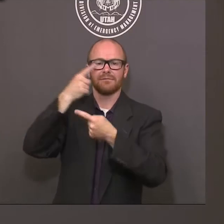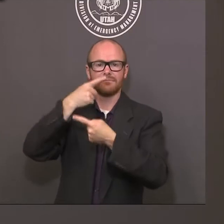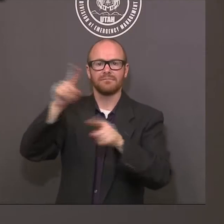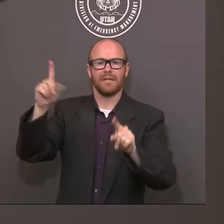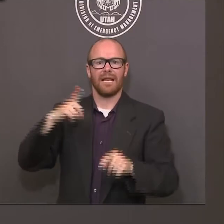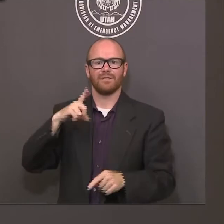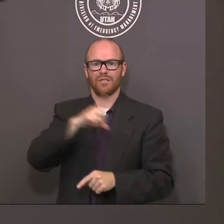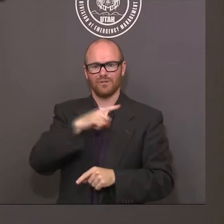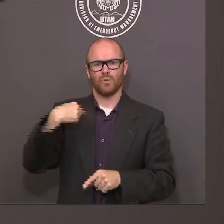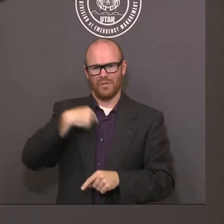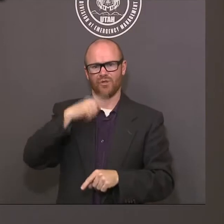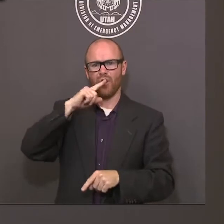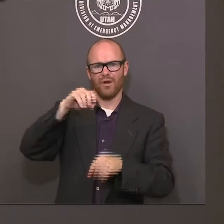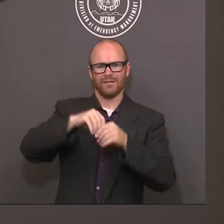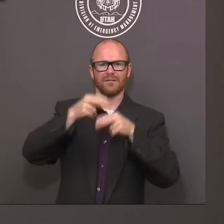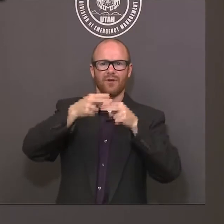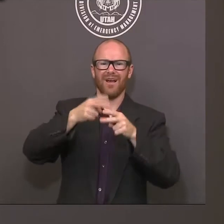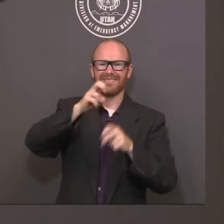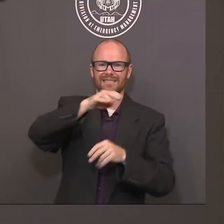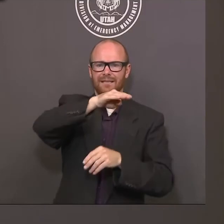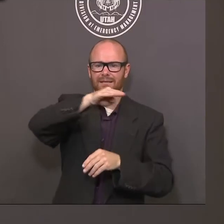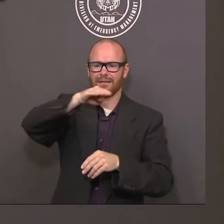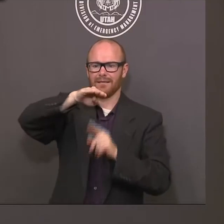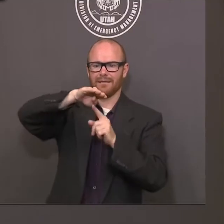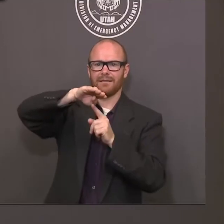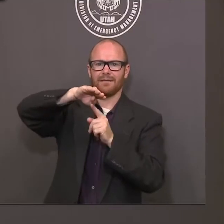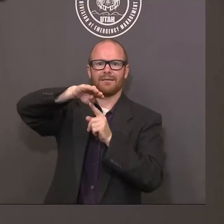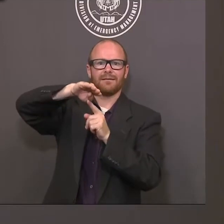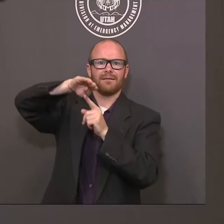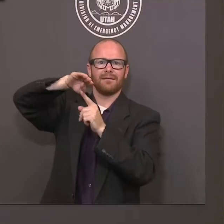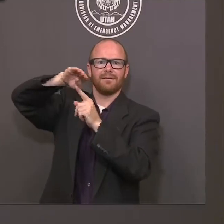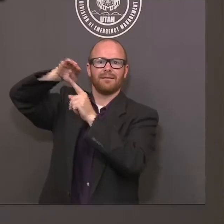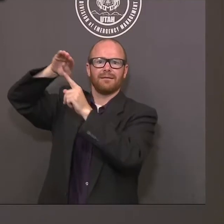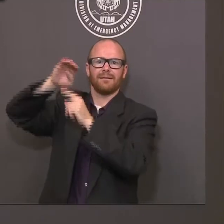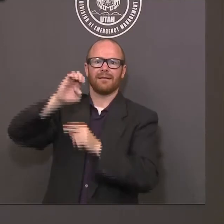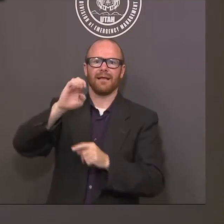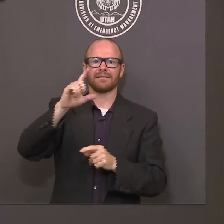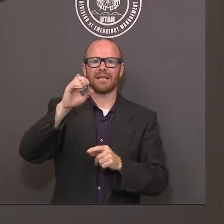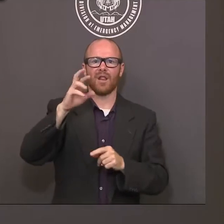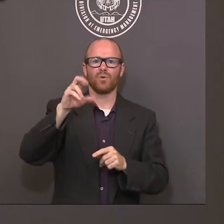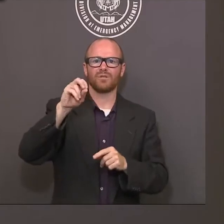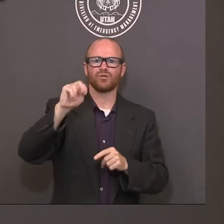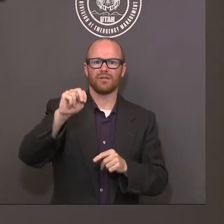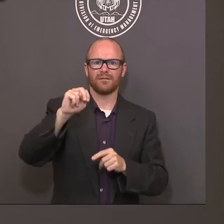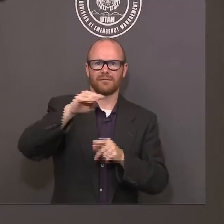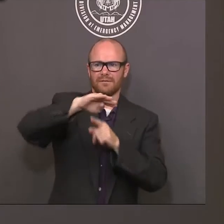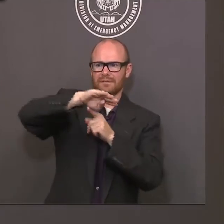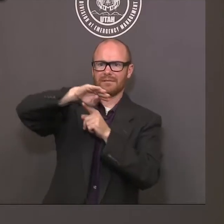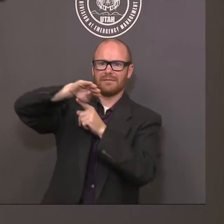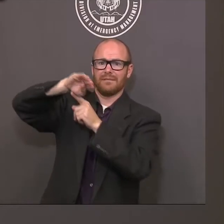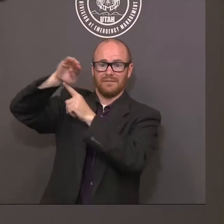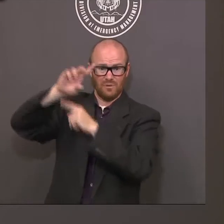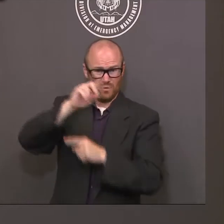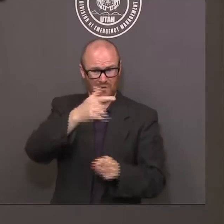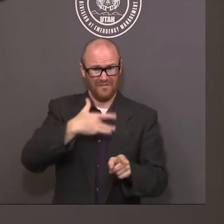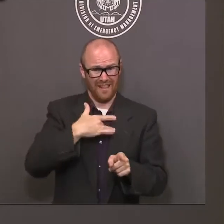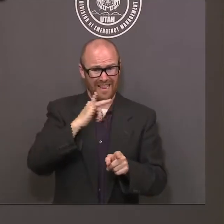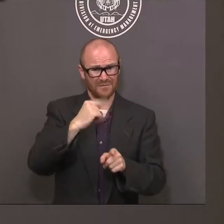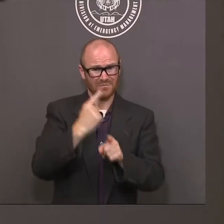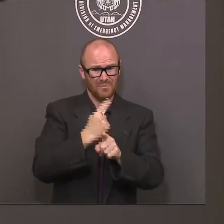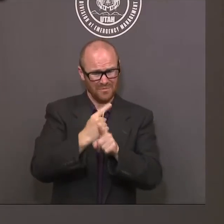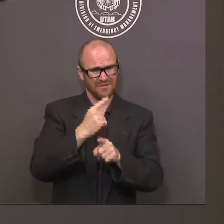legislature we were in an acceleration phase right now. And do you think that this is the time to do that when cases